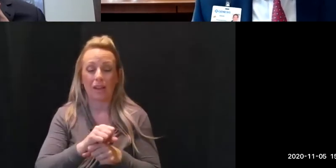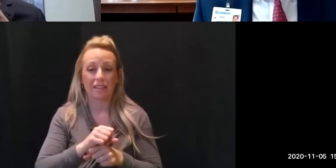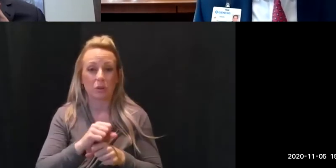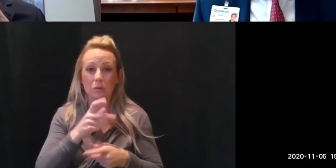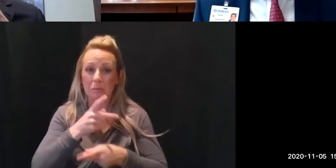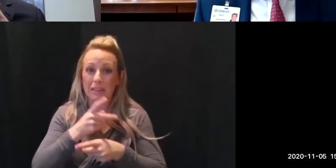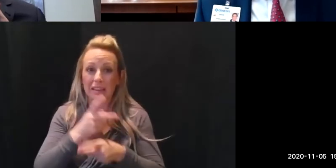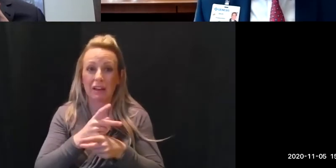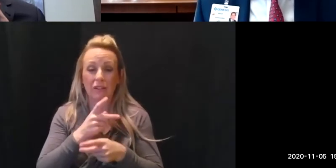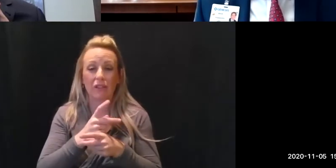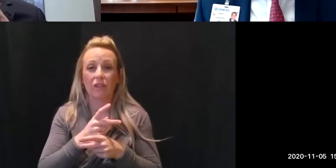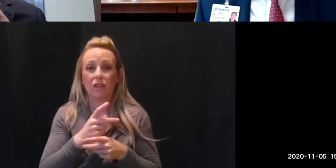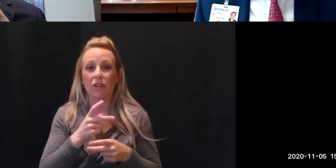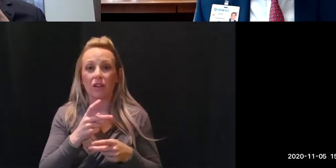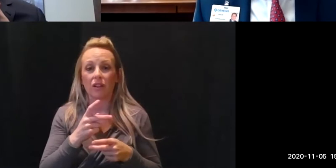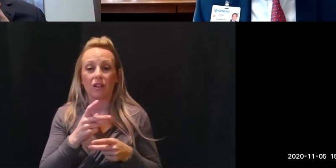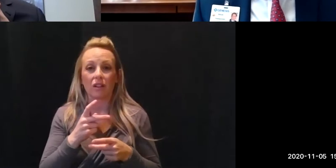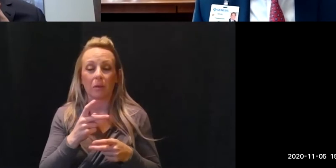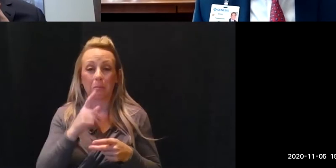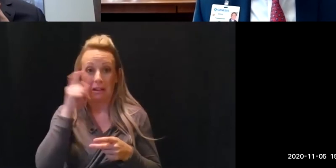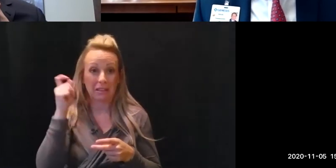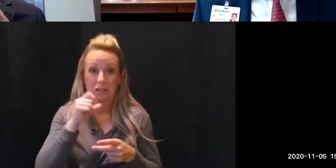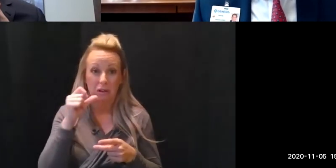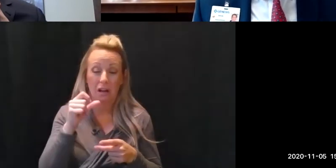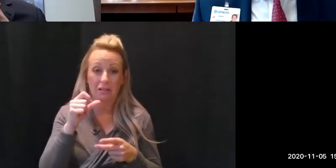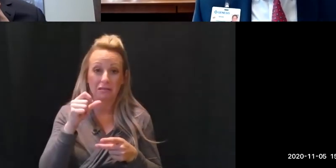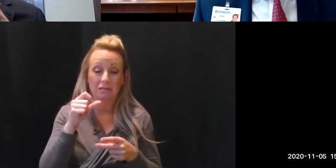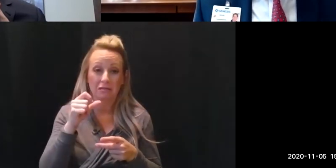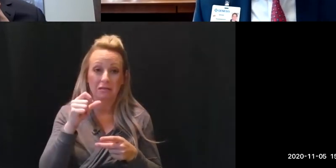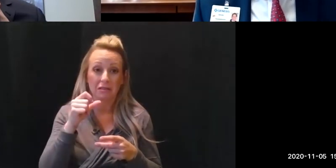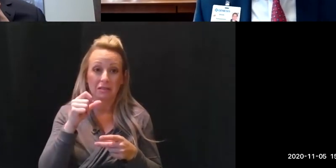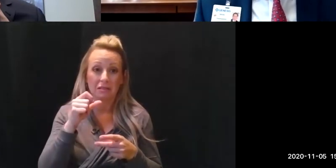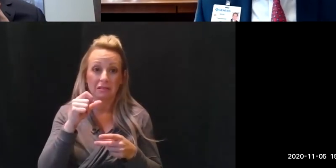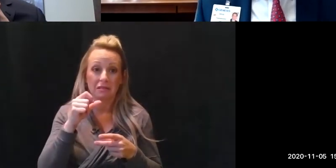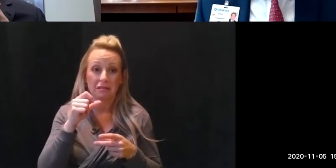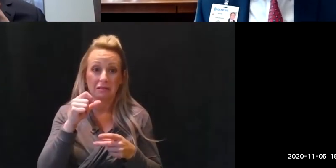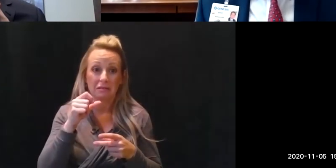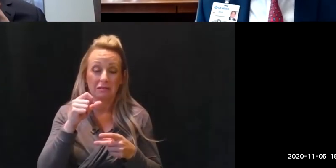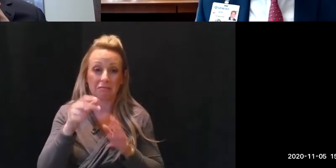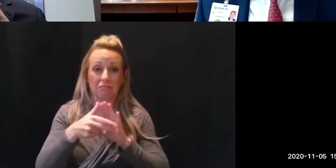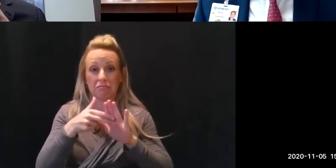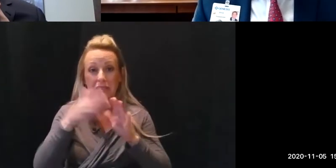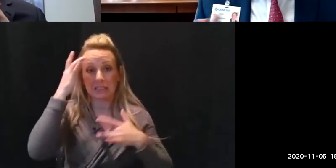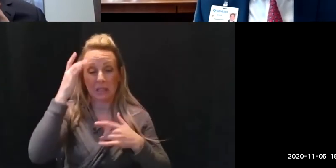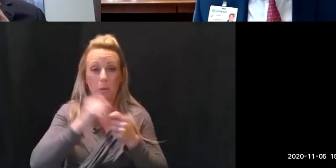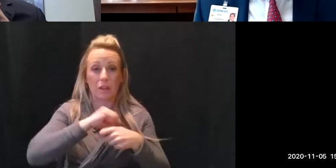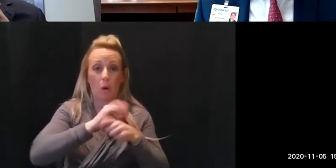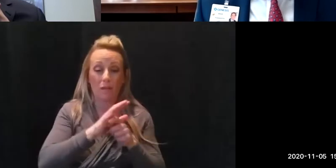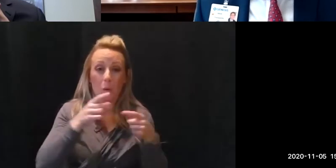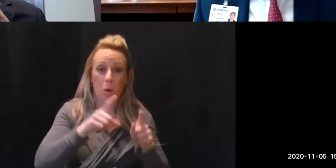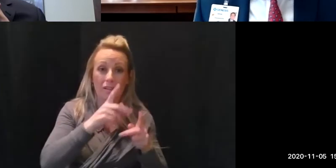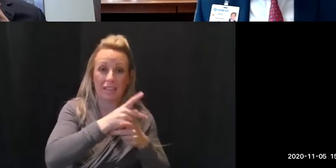work caring for patients, they're catching it at work in break rooms and while they're eating, and almost all of